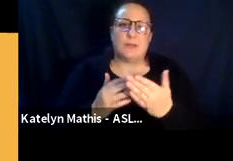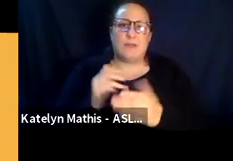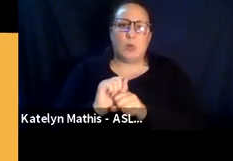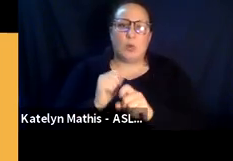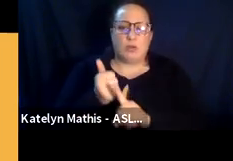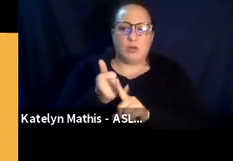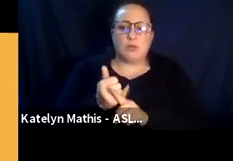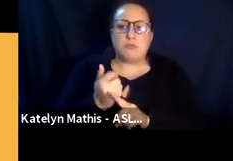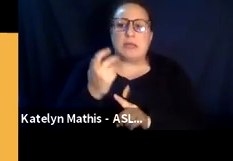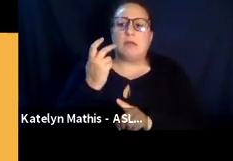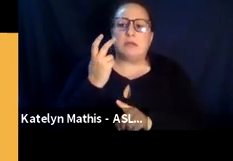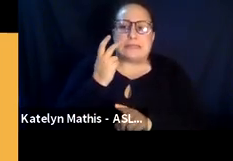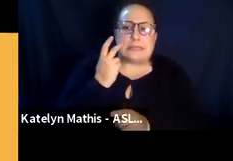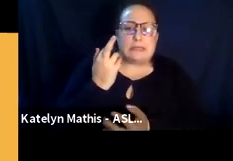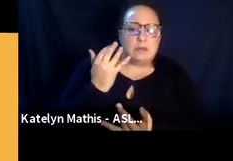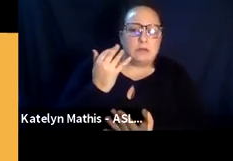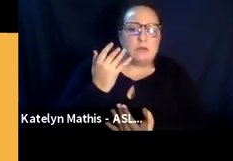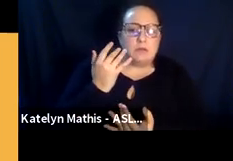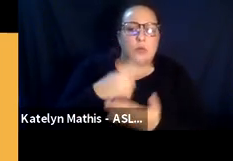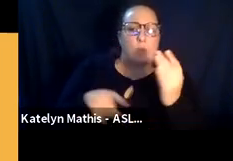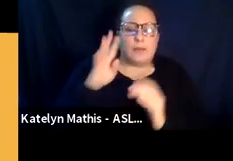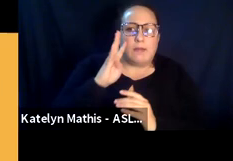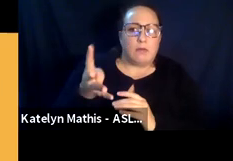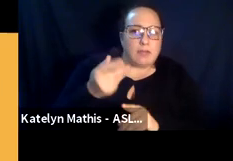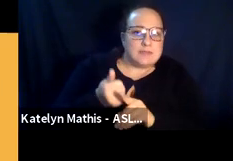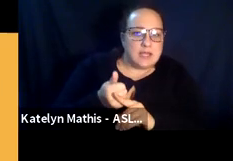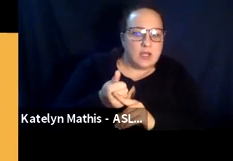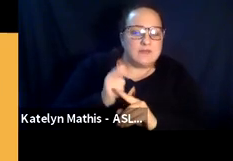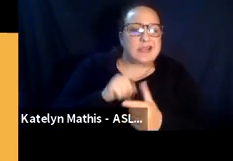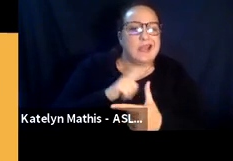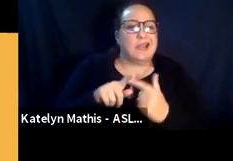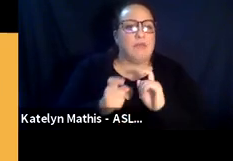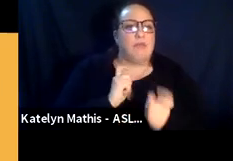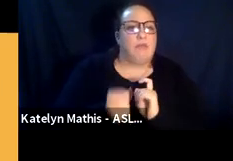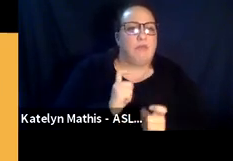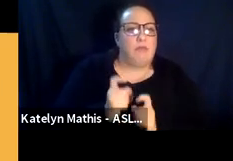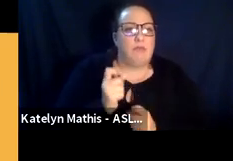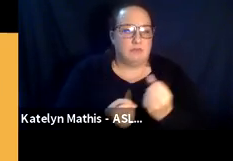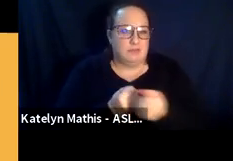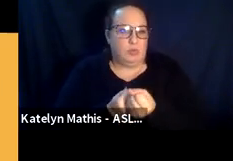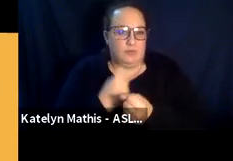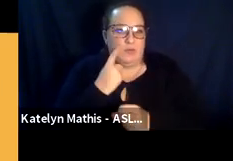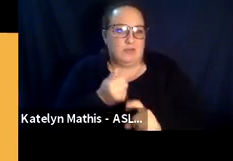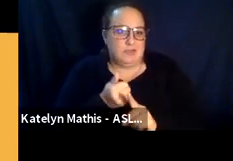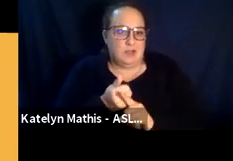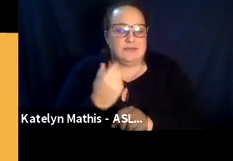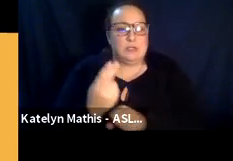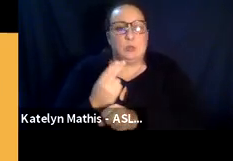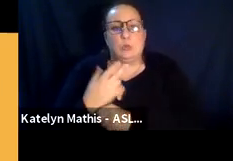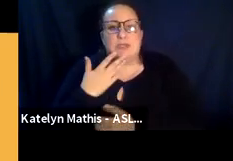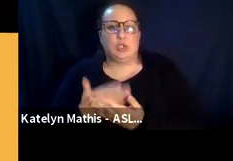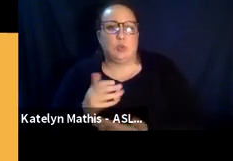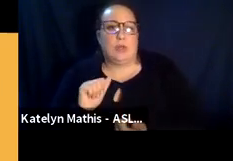with first, and then tweak it to make sure that it has enough support for them that they can utilize it in a good way.